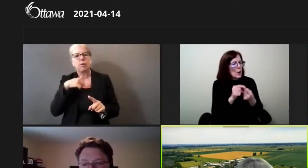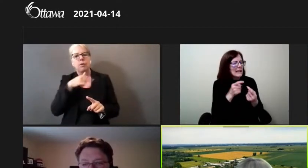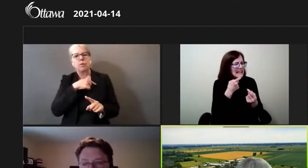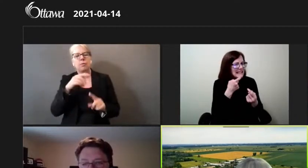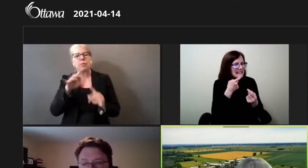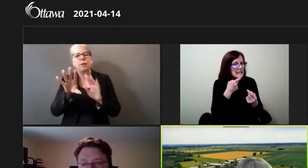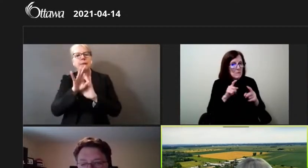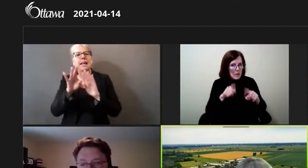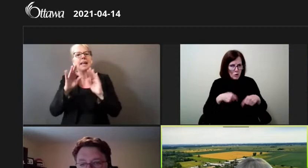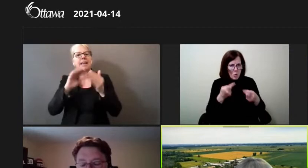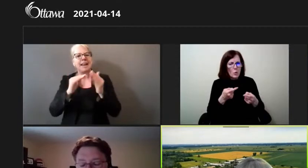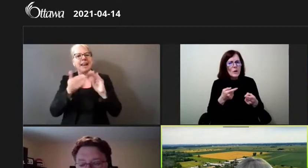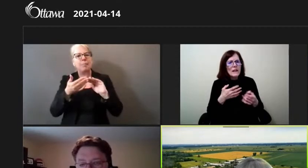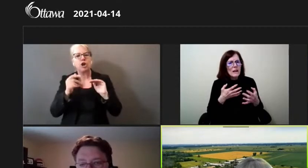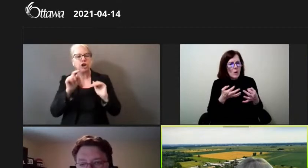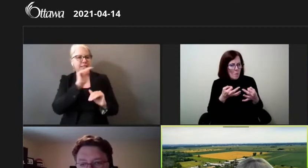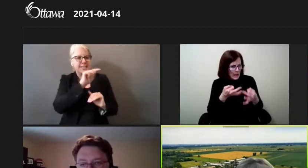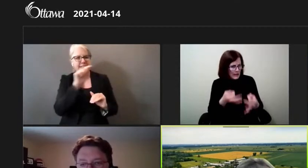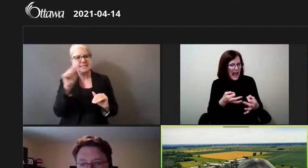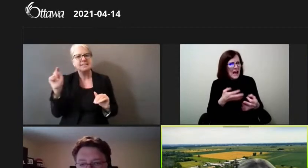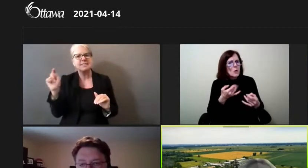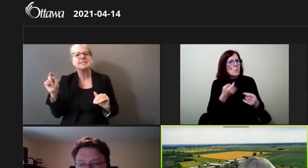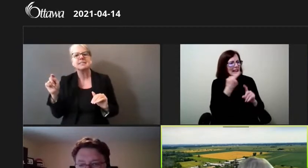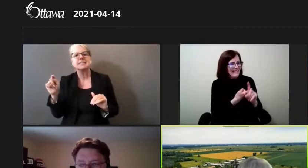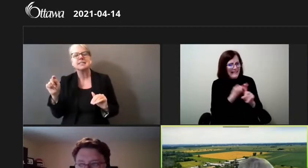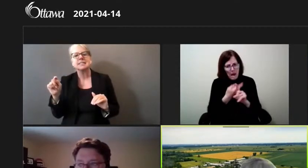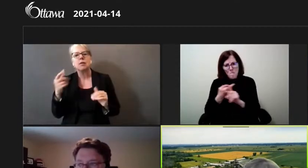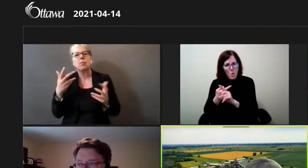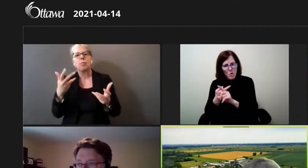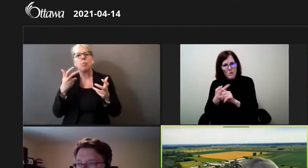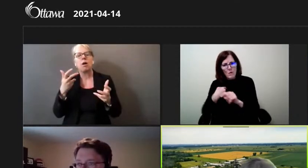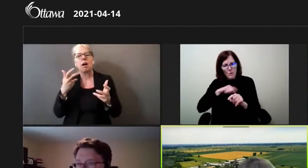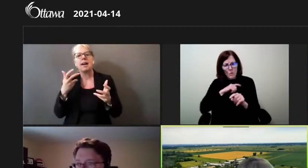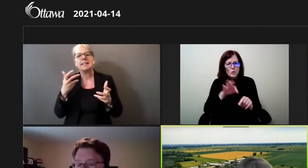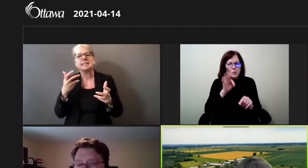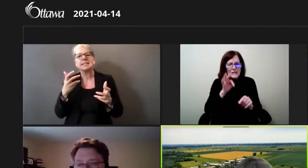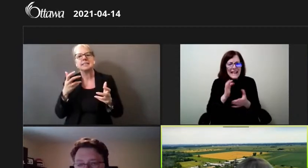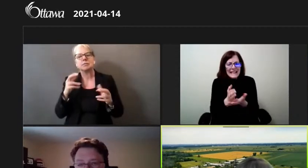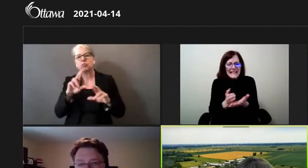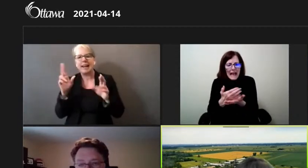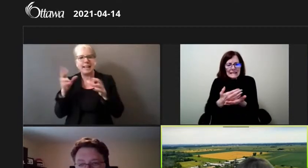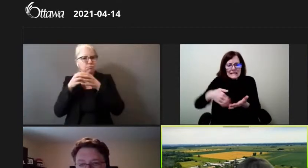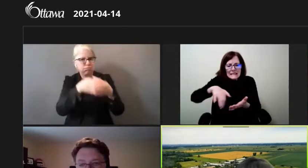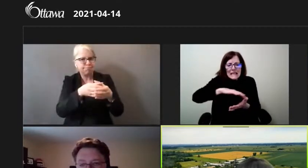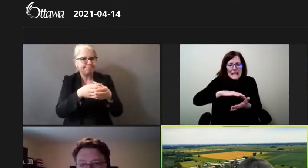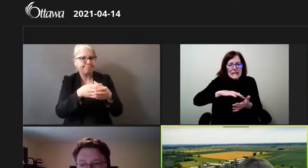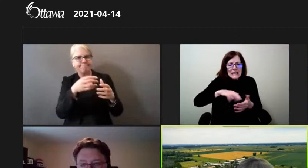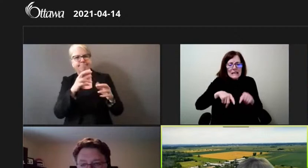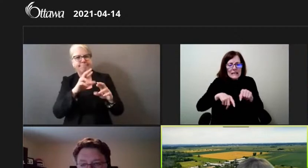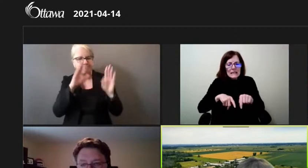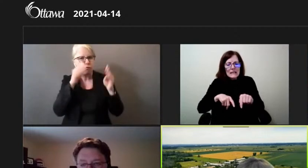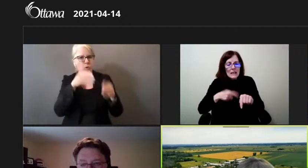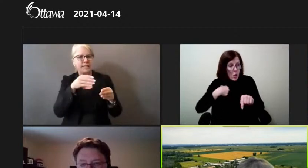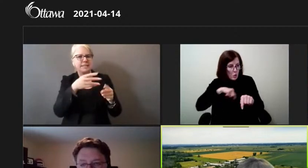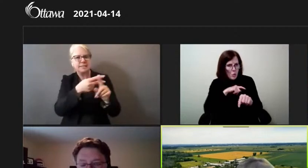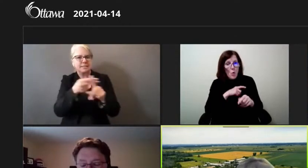the neighborhoods that we were wanting to go in like a SWAT team and really, really help out. You